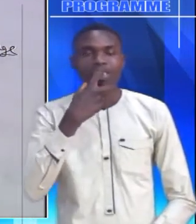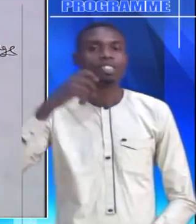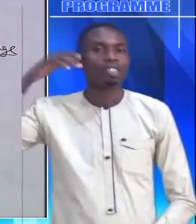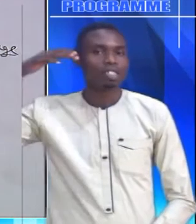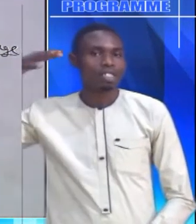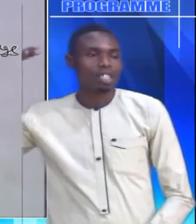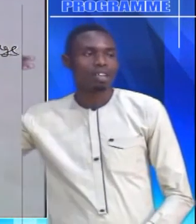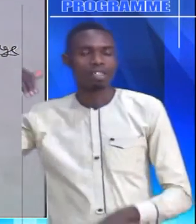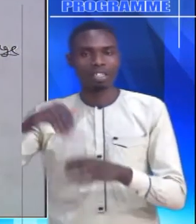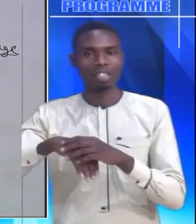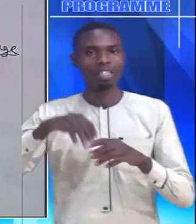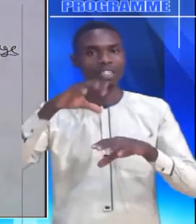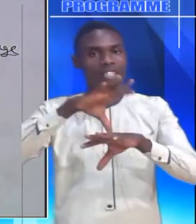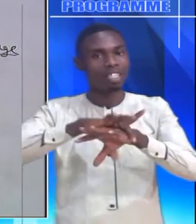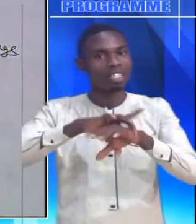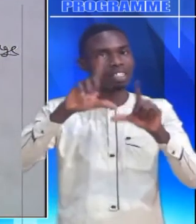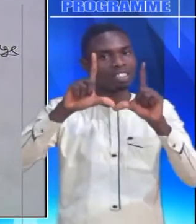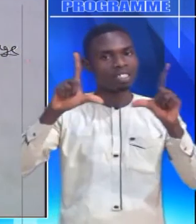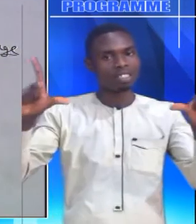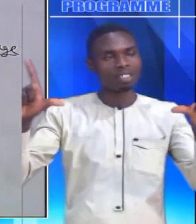As I've said earlier,